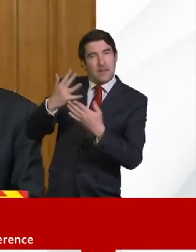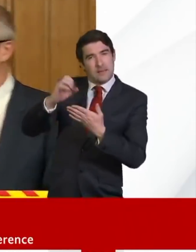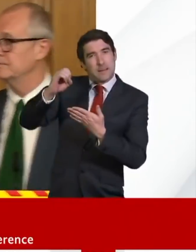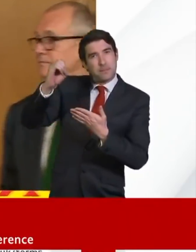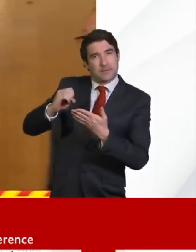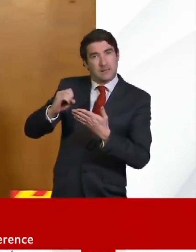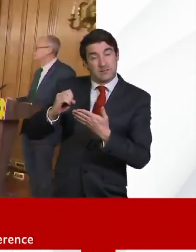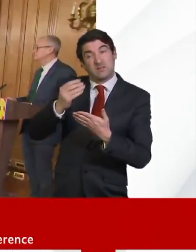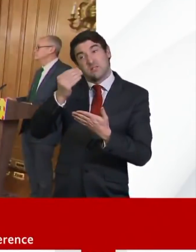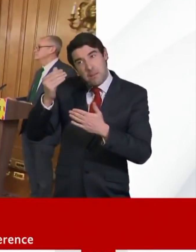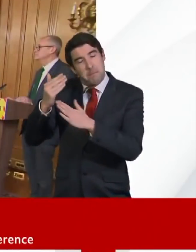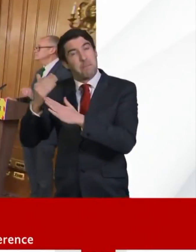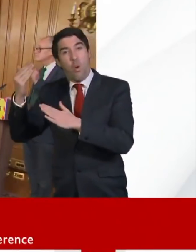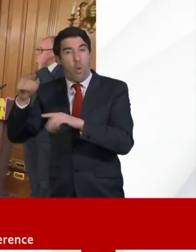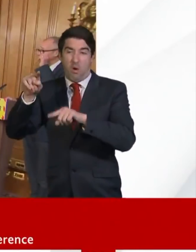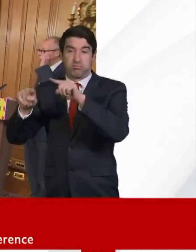Andrew McCaskill from Reuters.